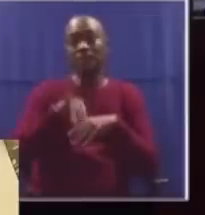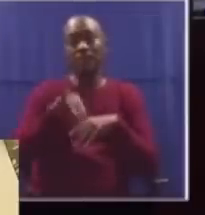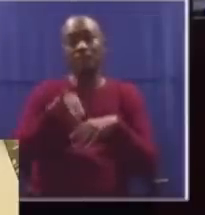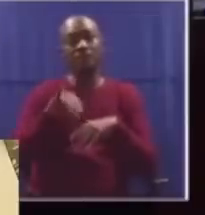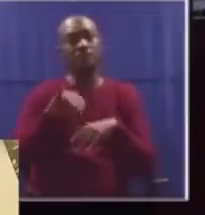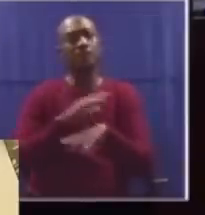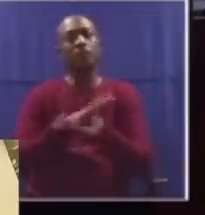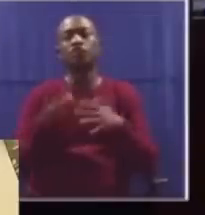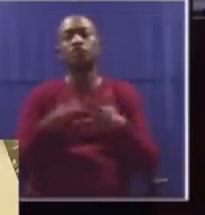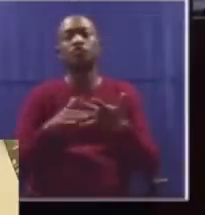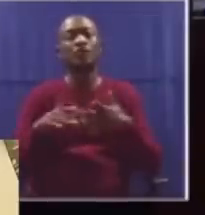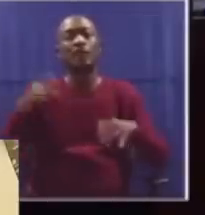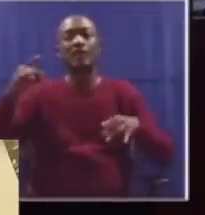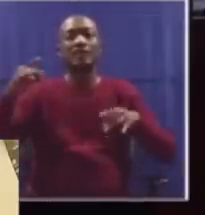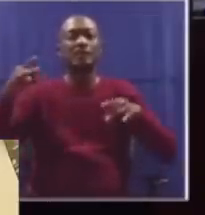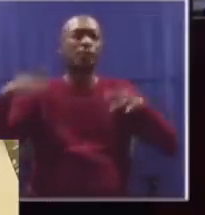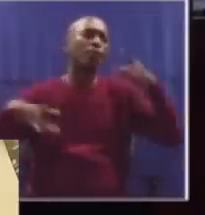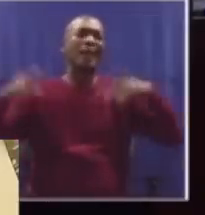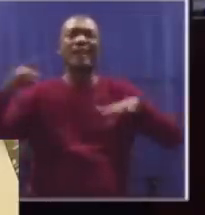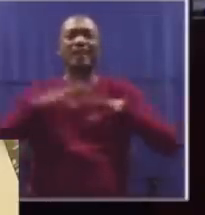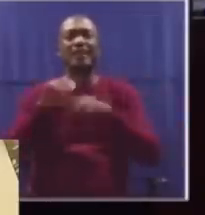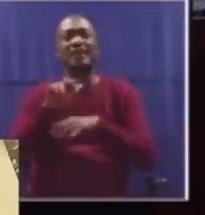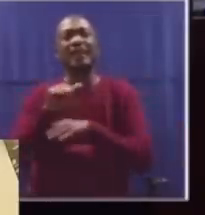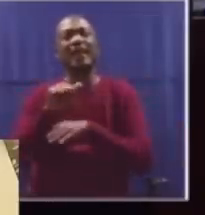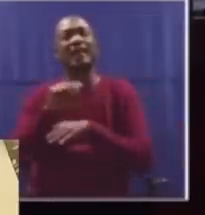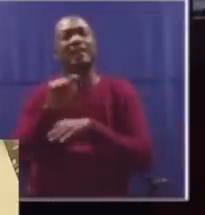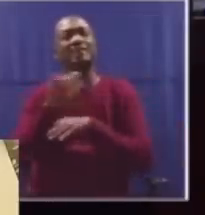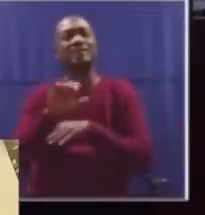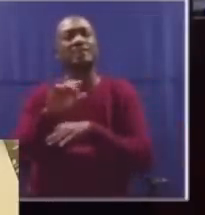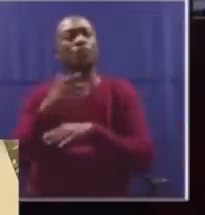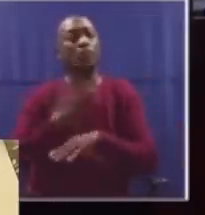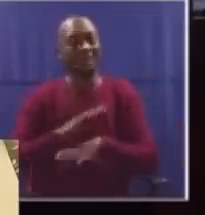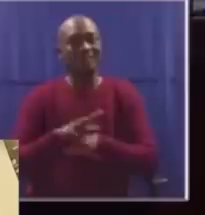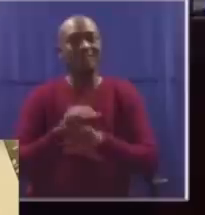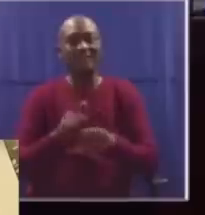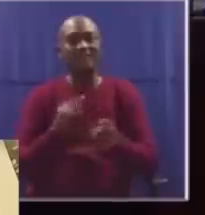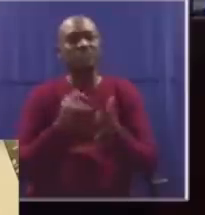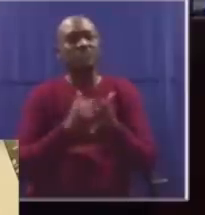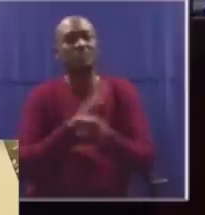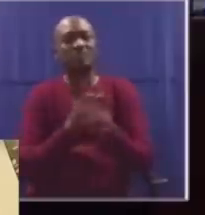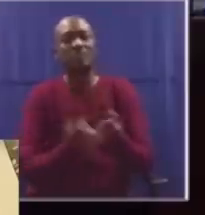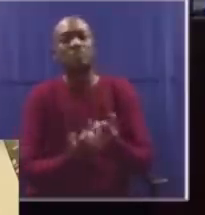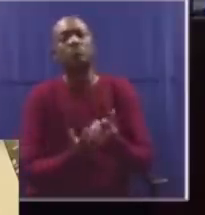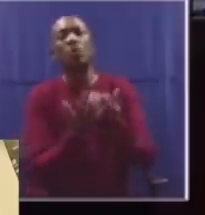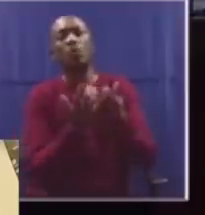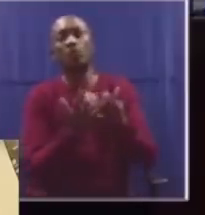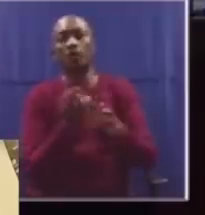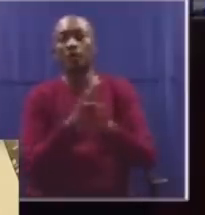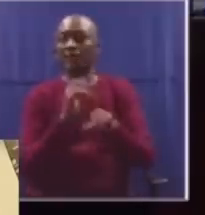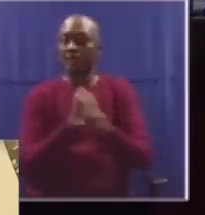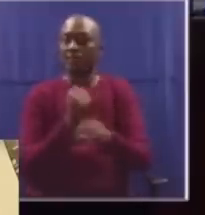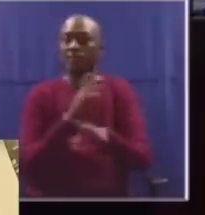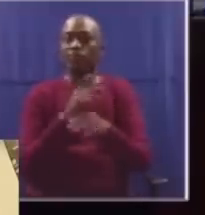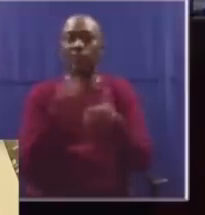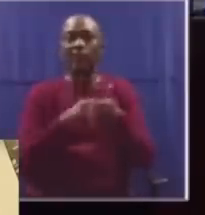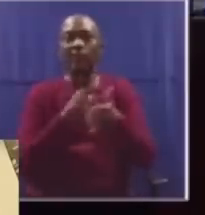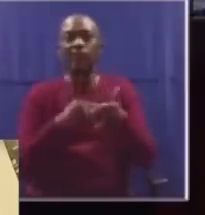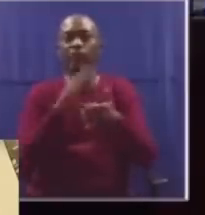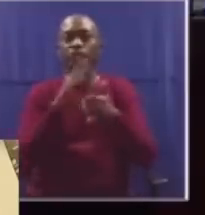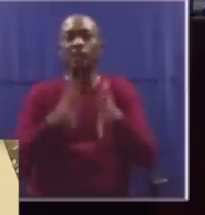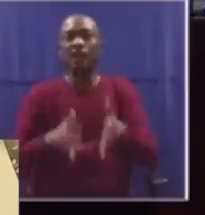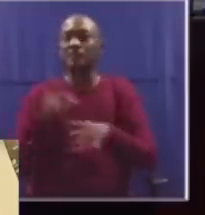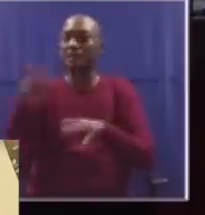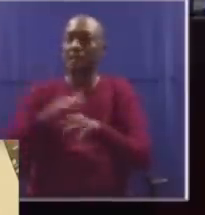miracle the ANC purports it to be. It is smoke and mirrors meant to make voters believe that the